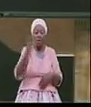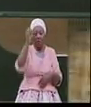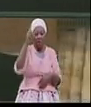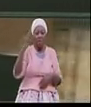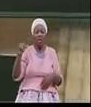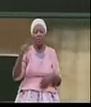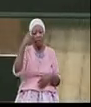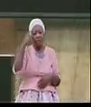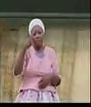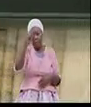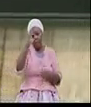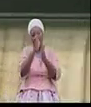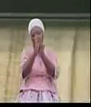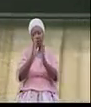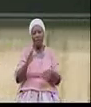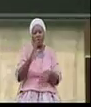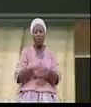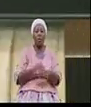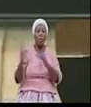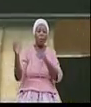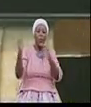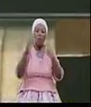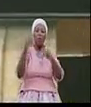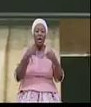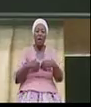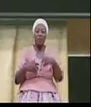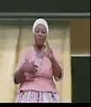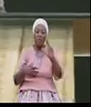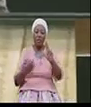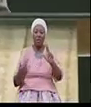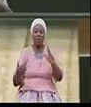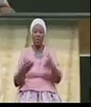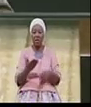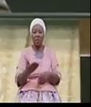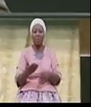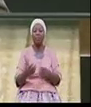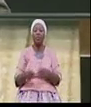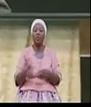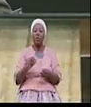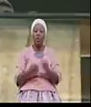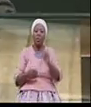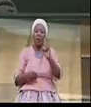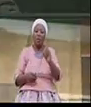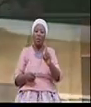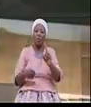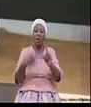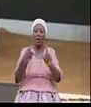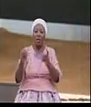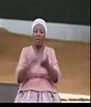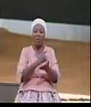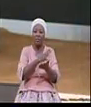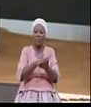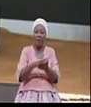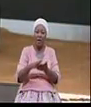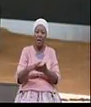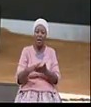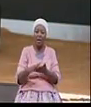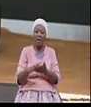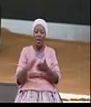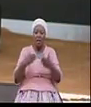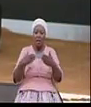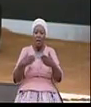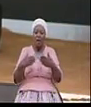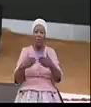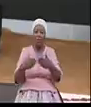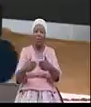on battle. Look at three things here. Number one, divine